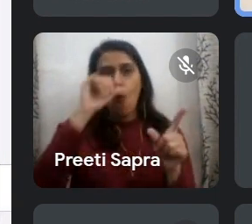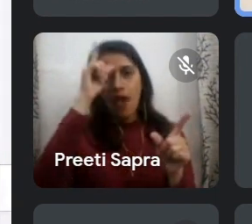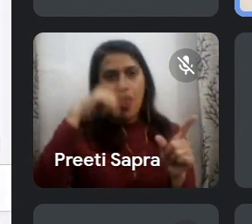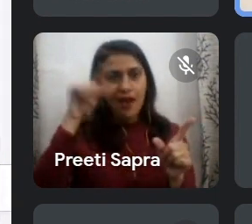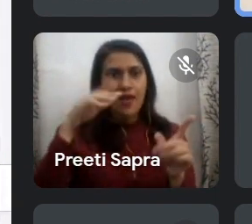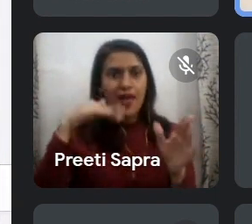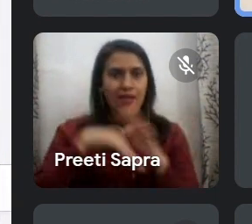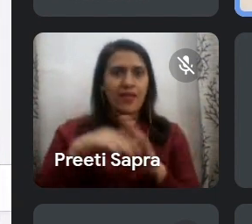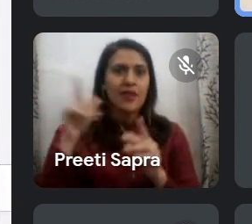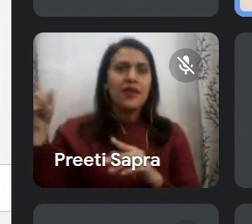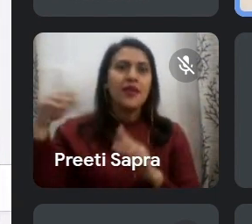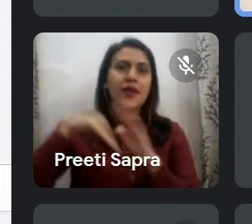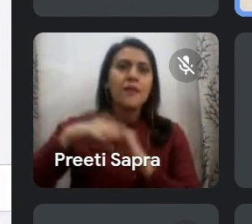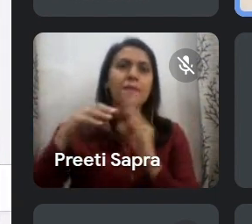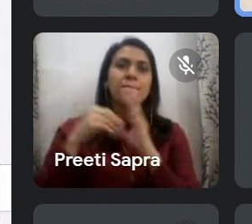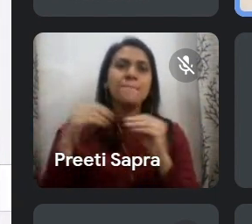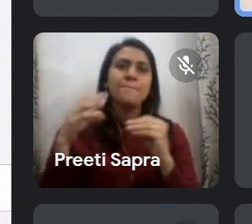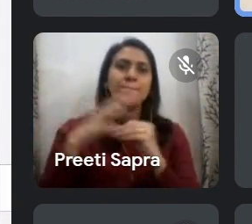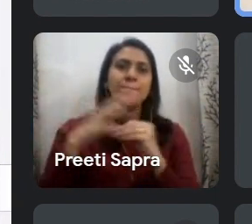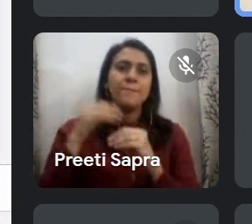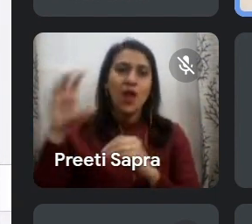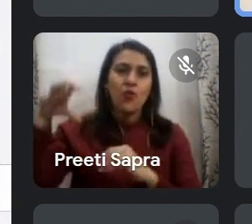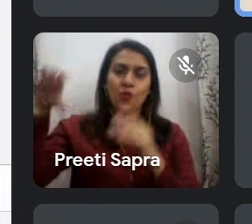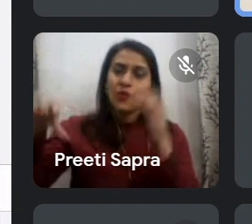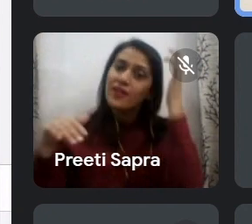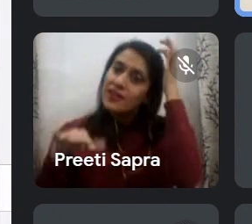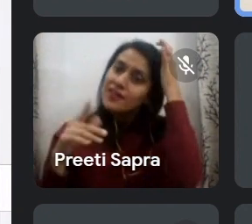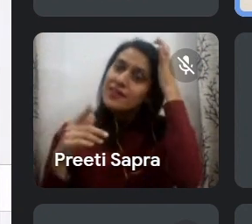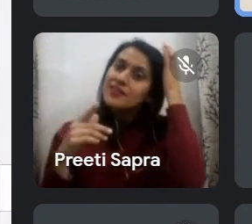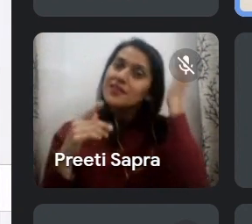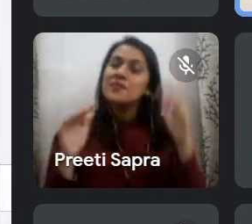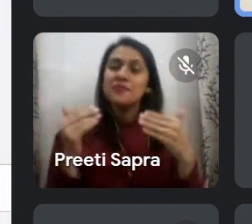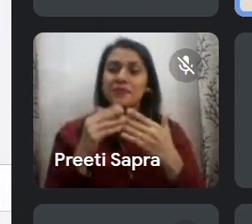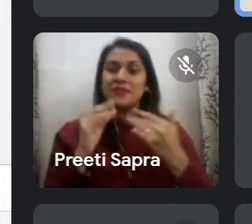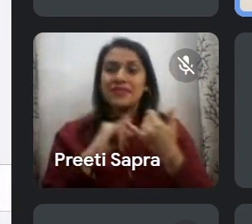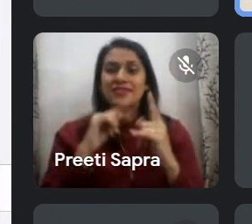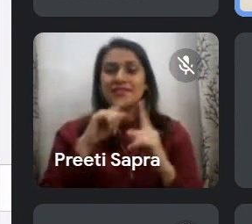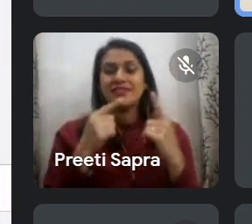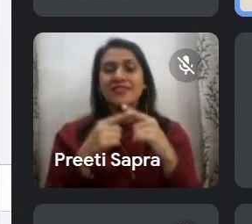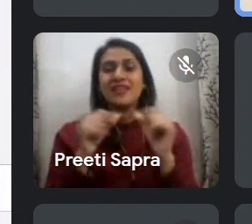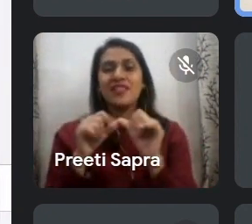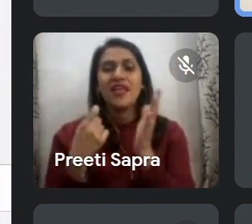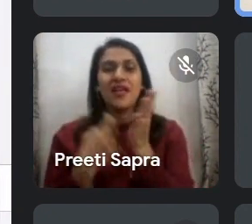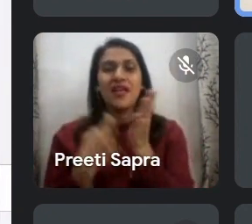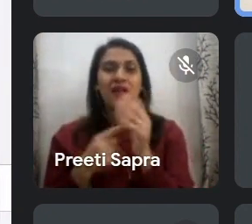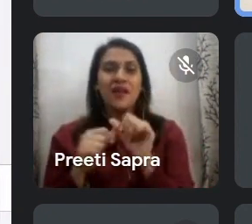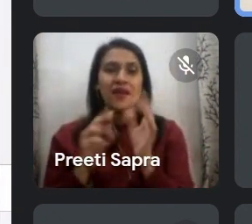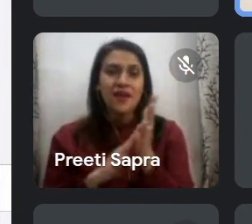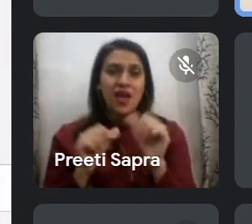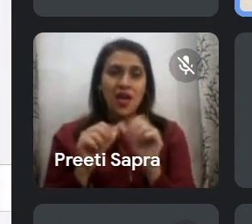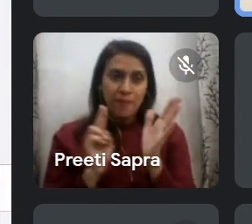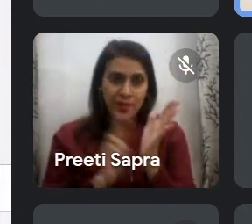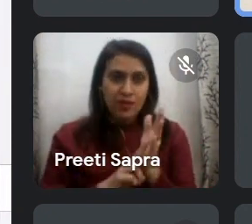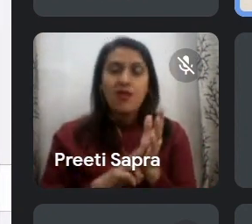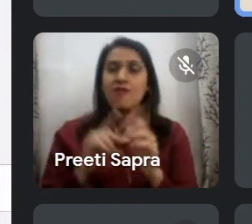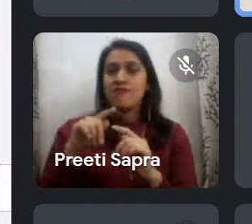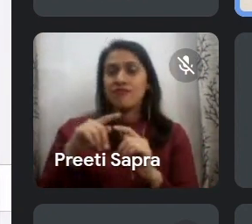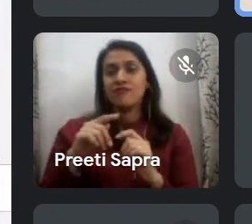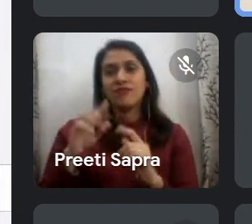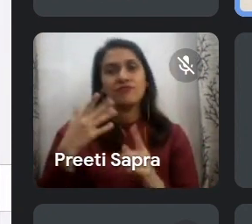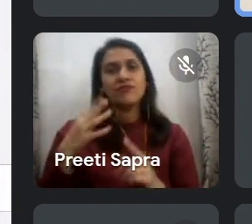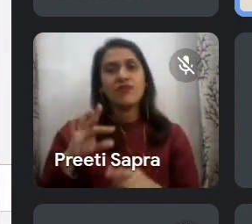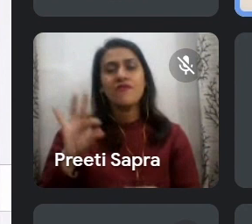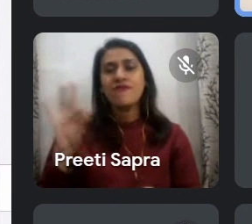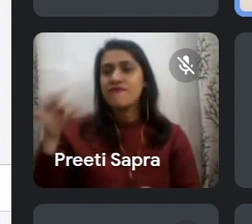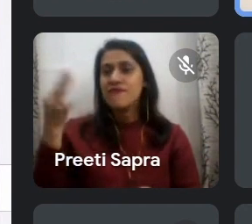in Bangalore. And I got to meet Nirmala Sitharaman, and I got to meet with a lot of I got to work with a lot of French delegates, and